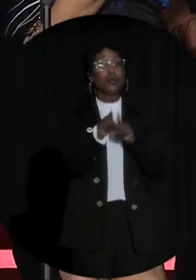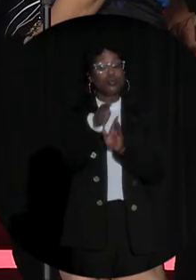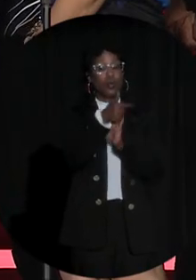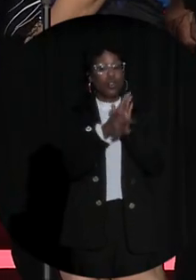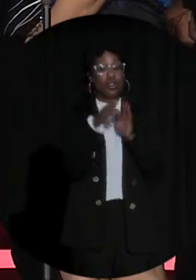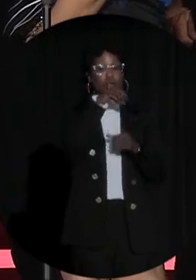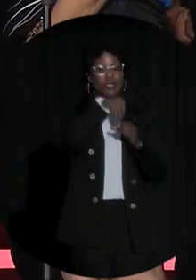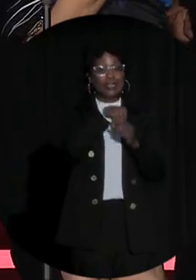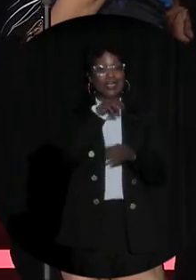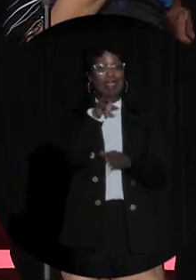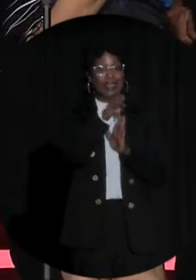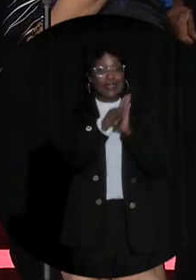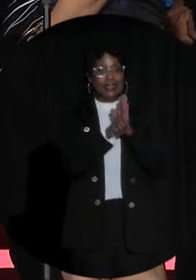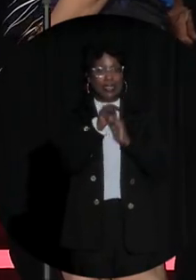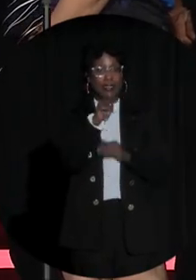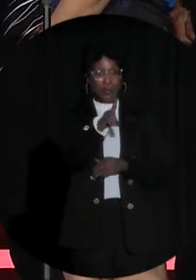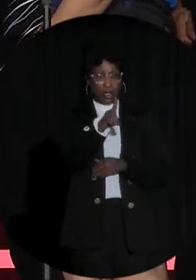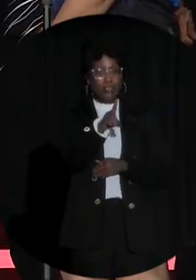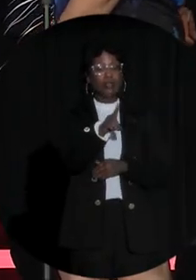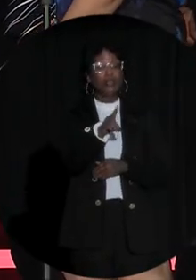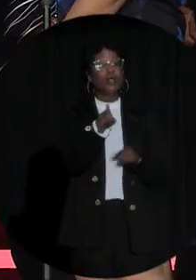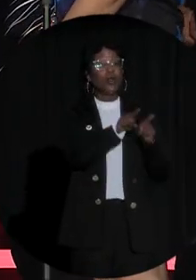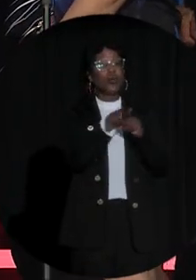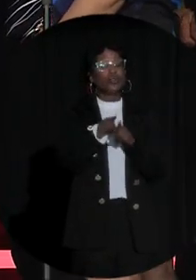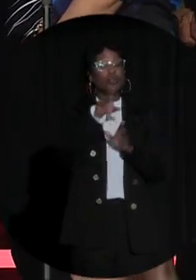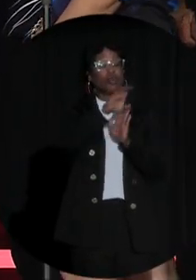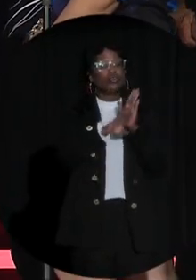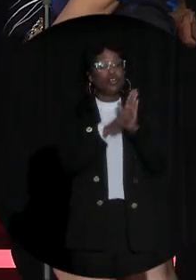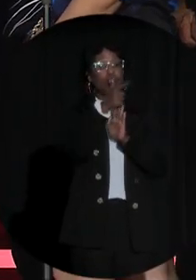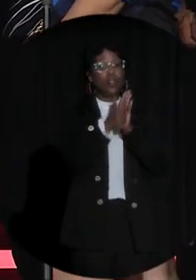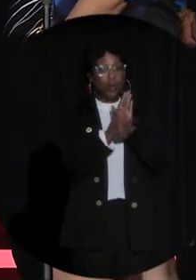And the charter and laws of Prince George's County.